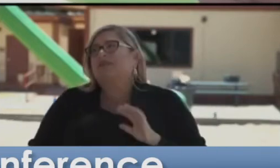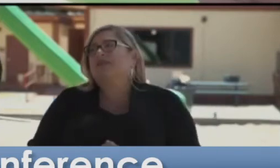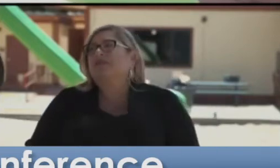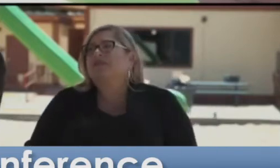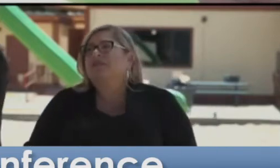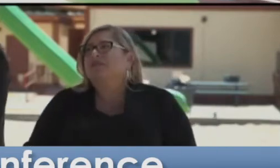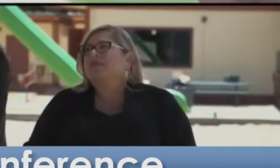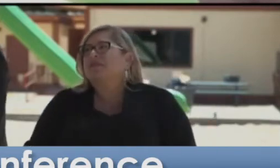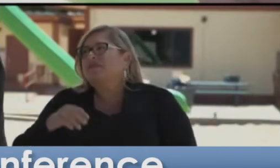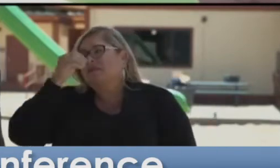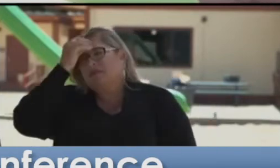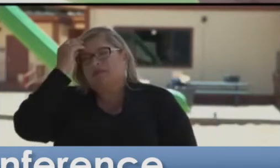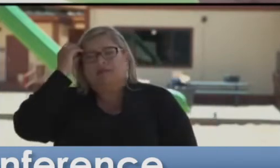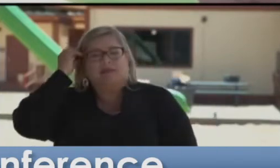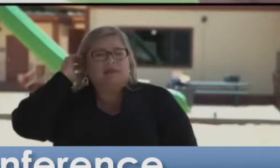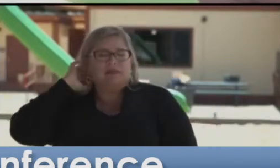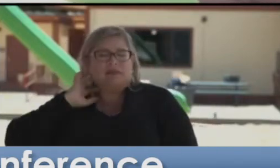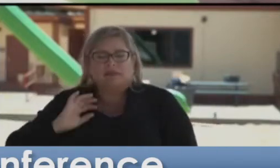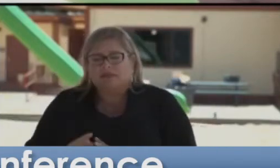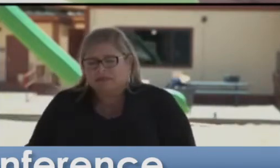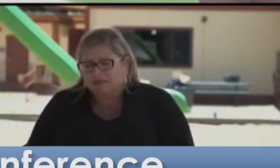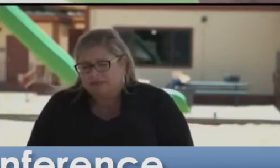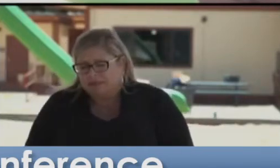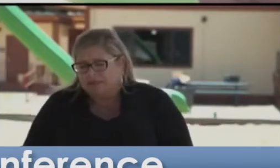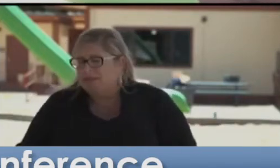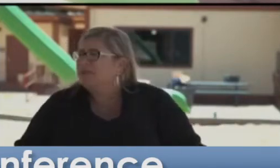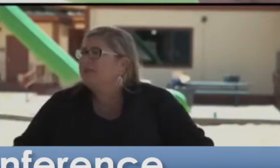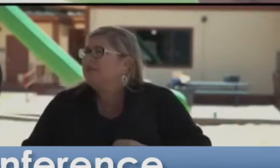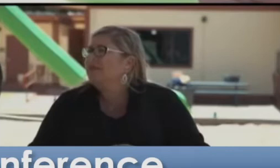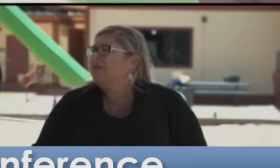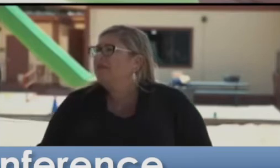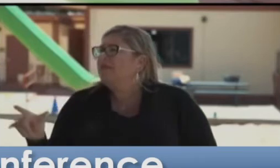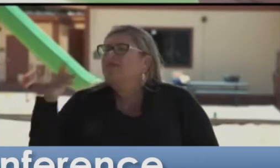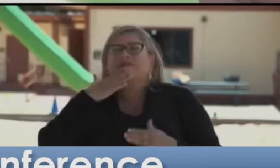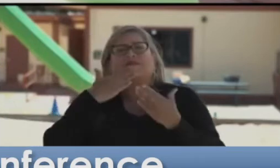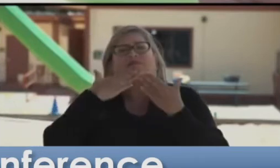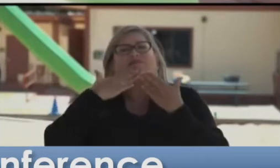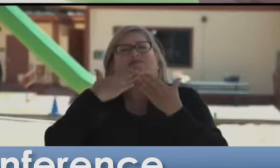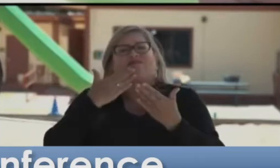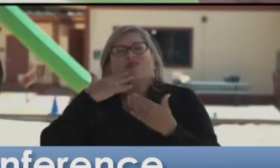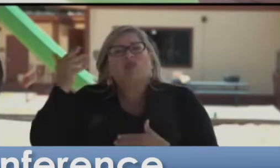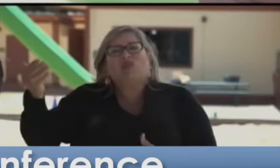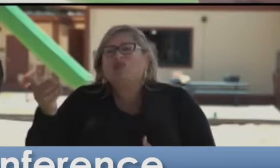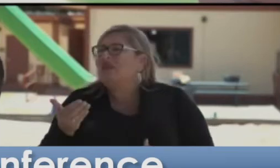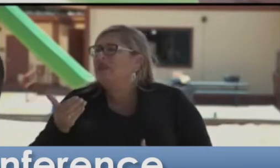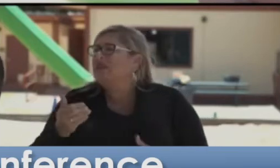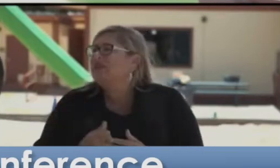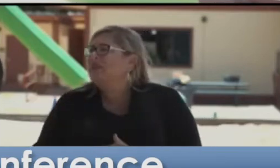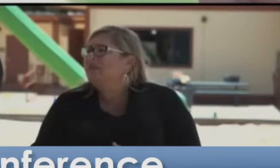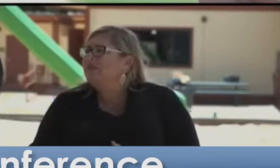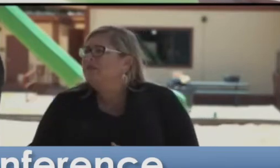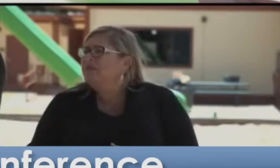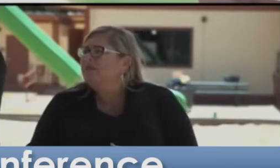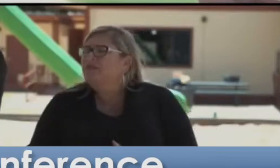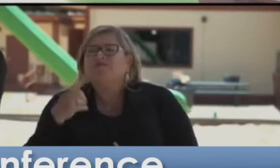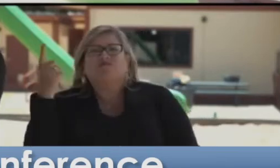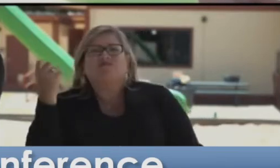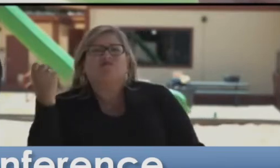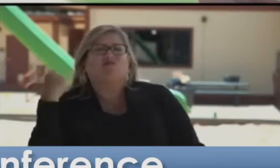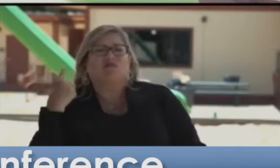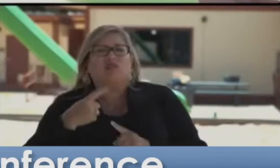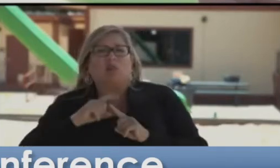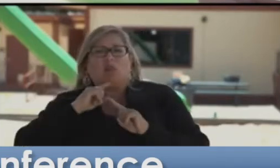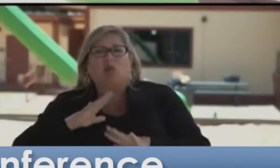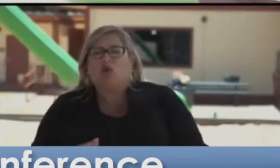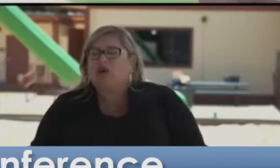Governor, welcome to the Central Coast. Welcome to the Central Coast. My name is Adriana Frederick Sutton from Univision. I have a question for you.